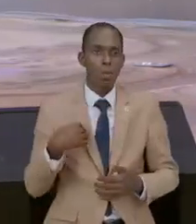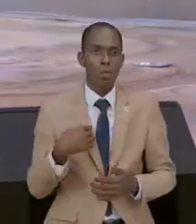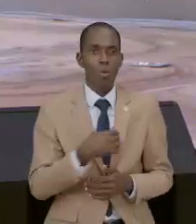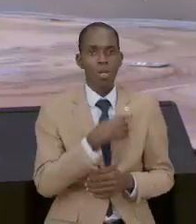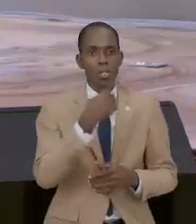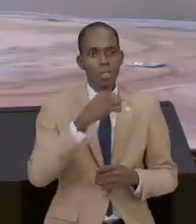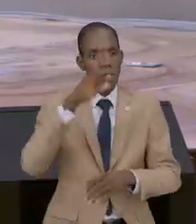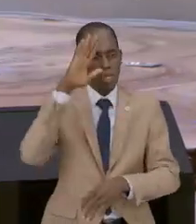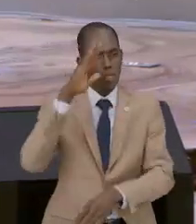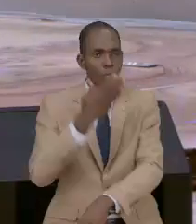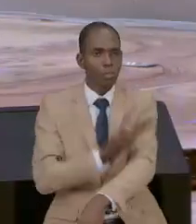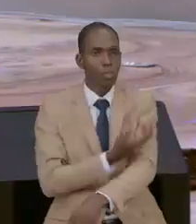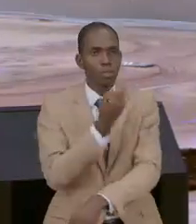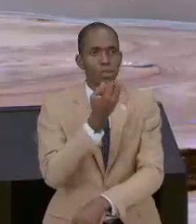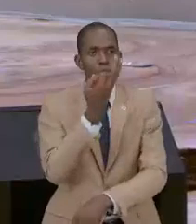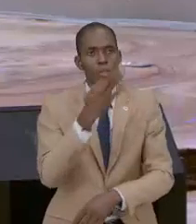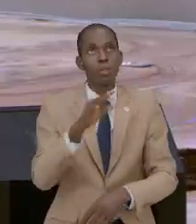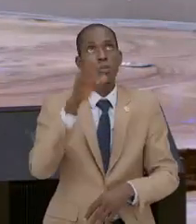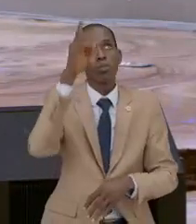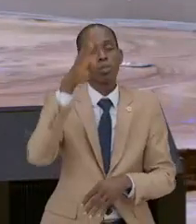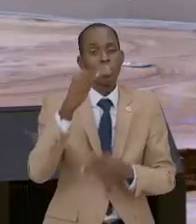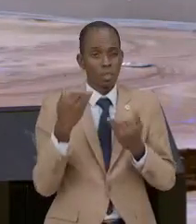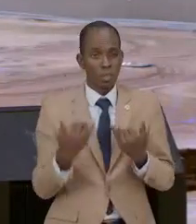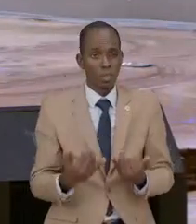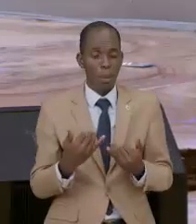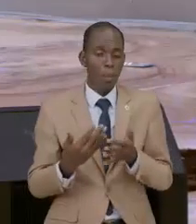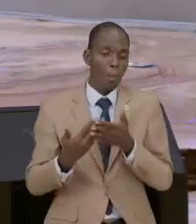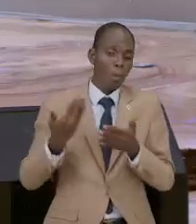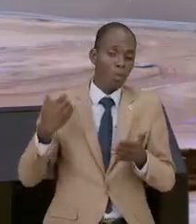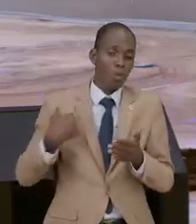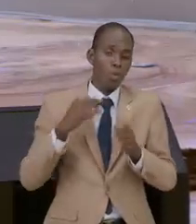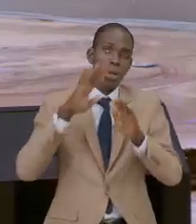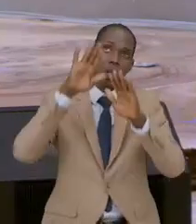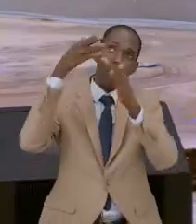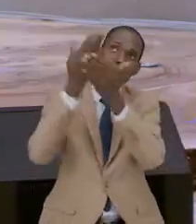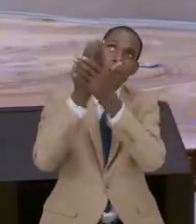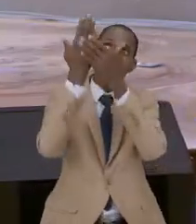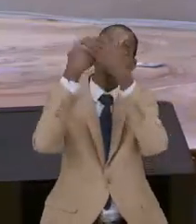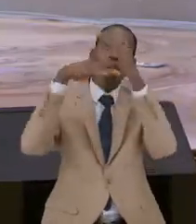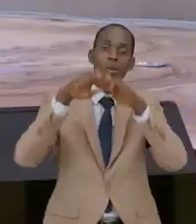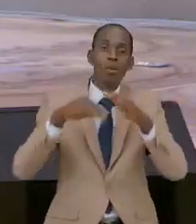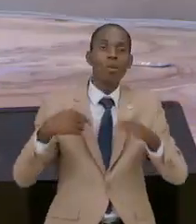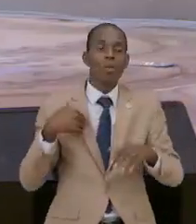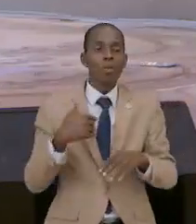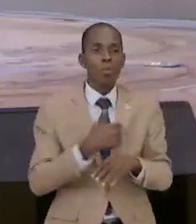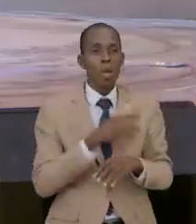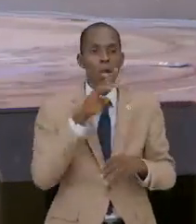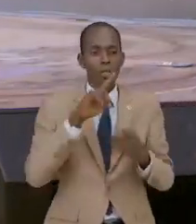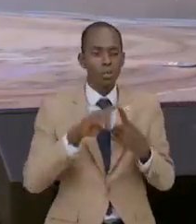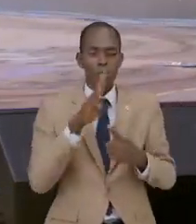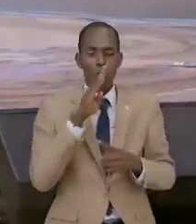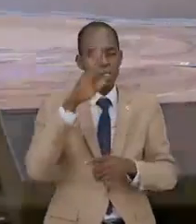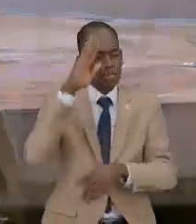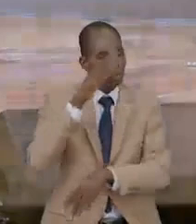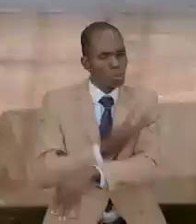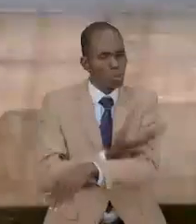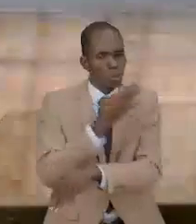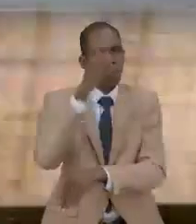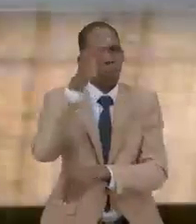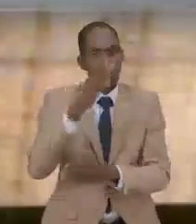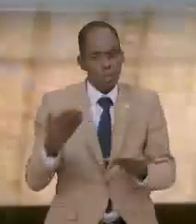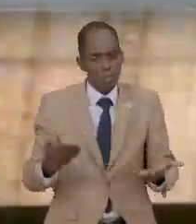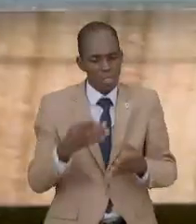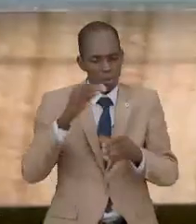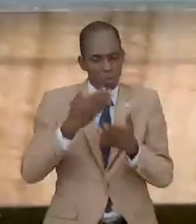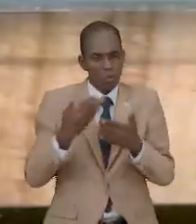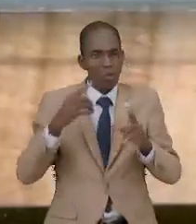the sons of God. Now, before we get to heaven, we have to be the sons of God here before we go to heaven.